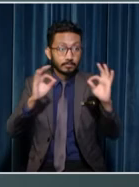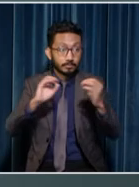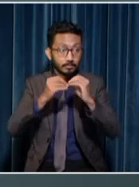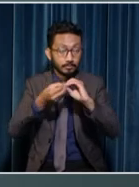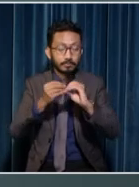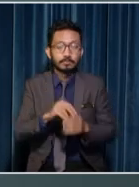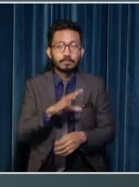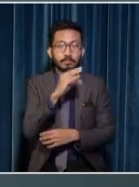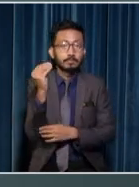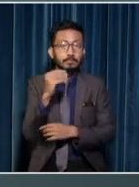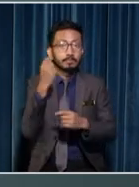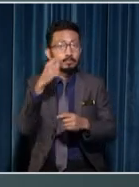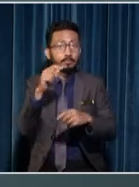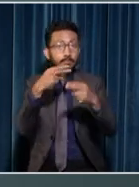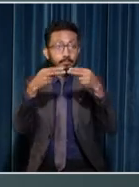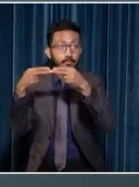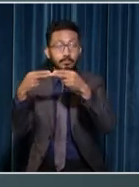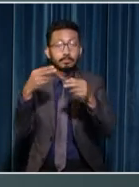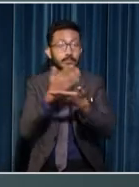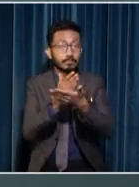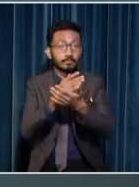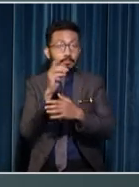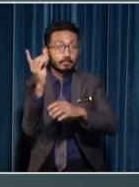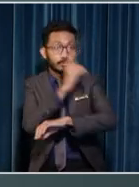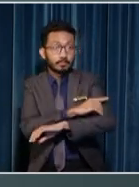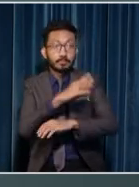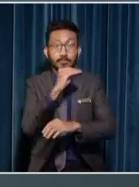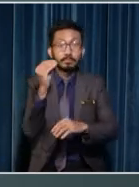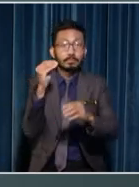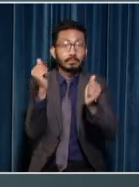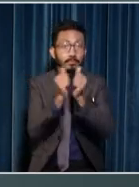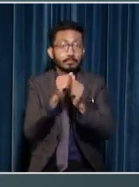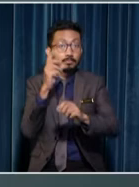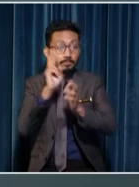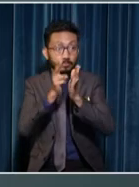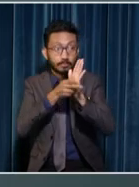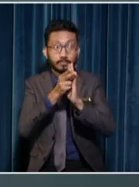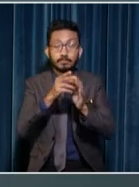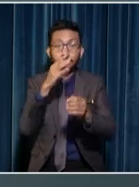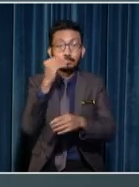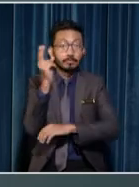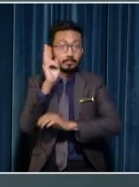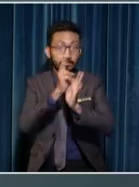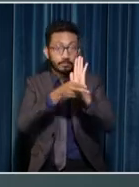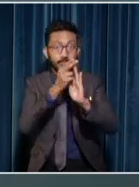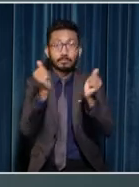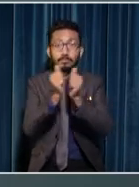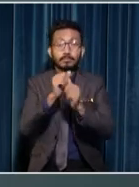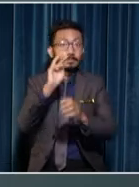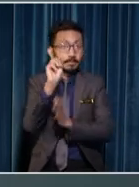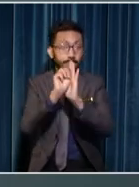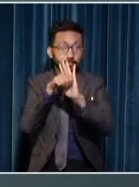numerals, and the relationship between days with hours and hours with minutes.